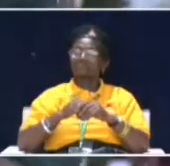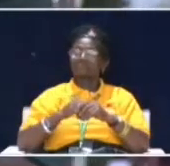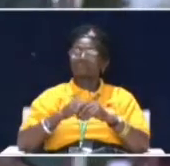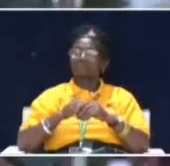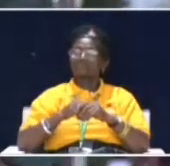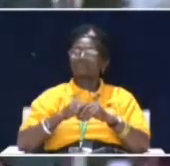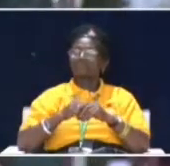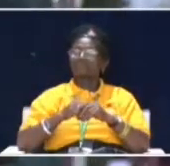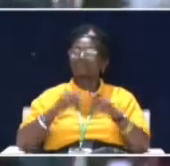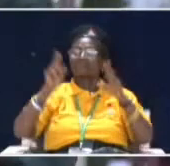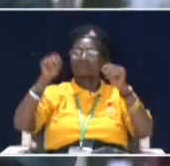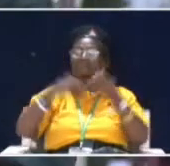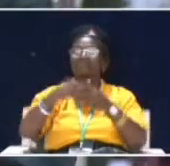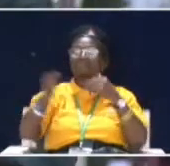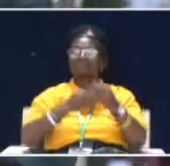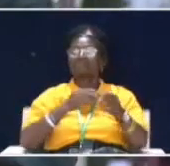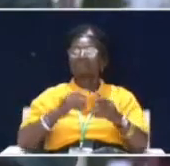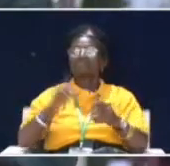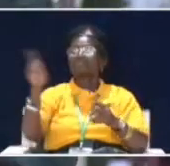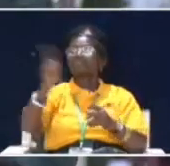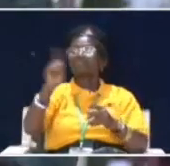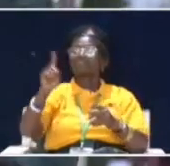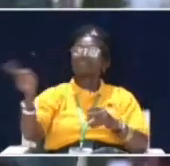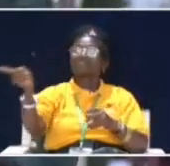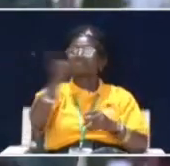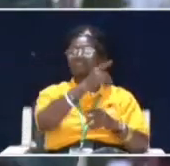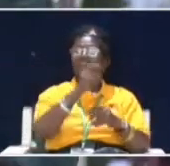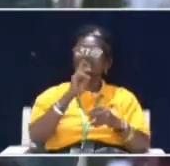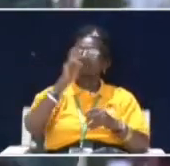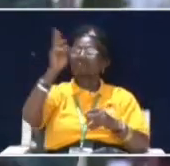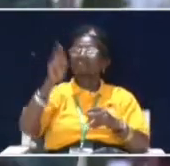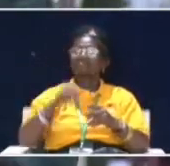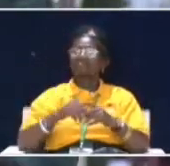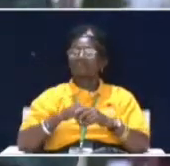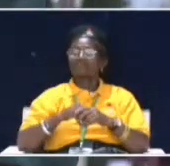no matter where you are, ko ni fi se bi yowu ko wa,